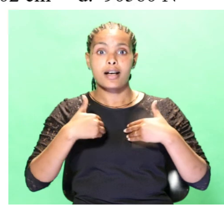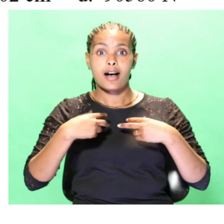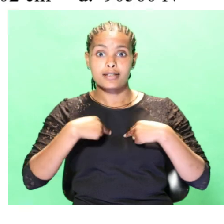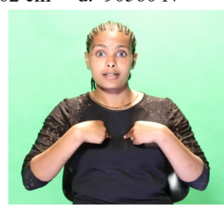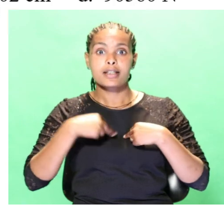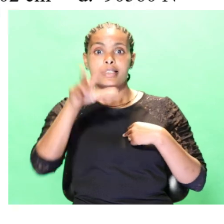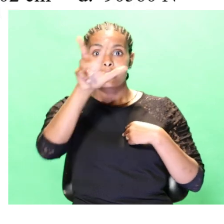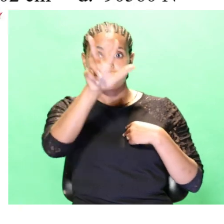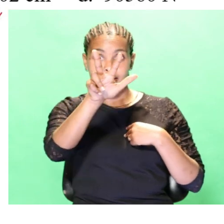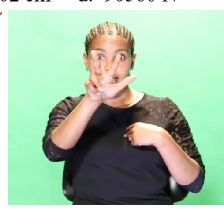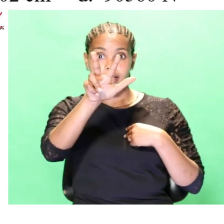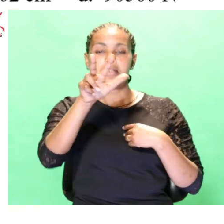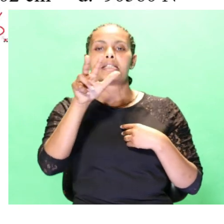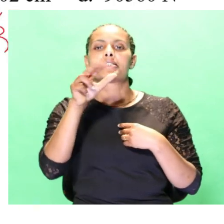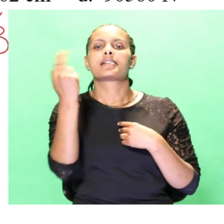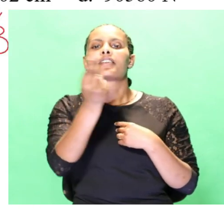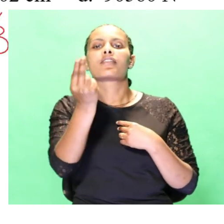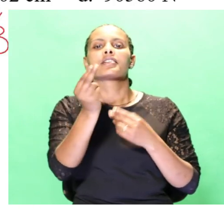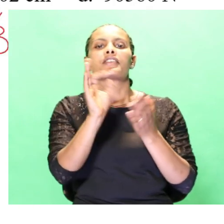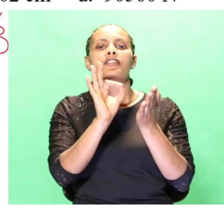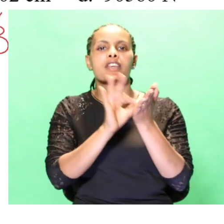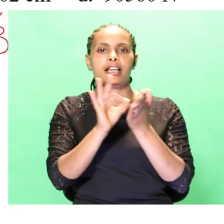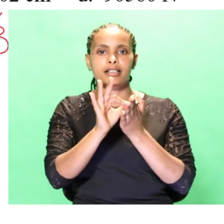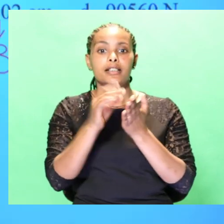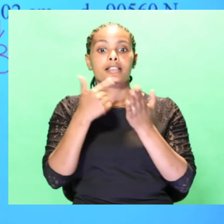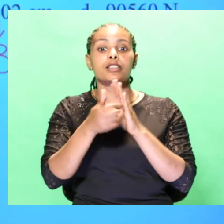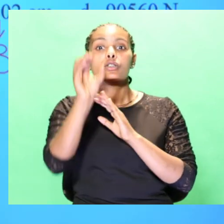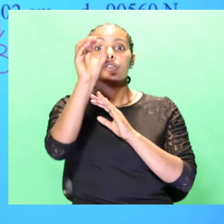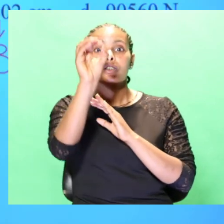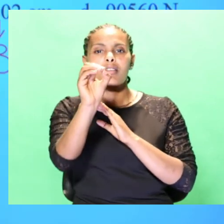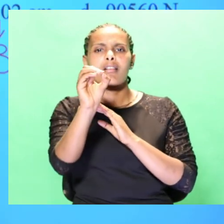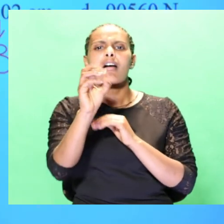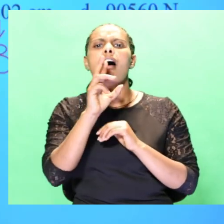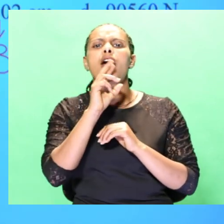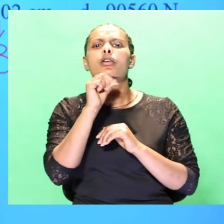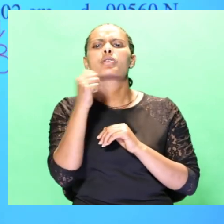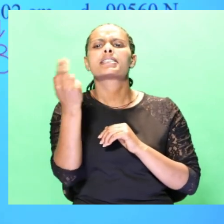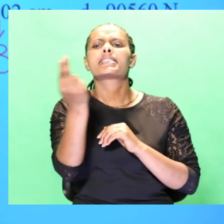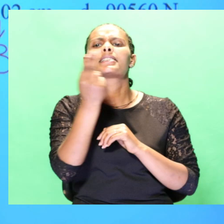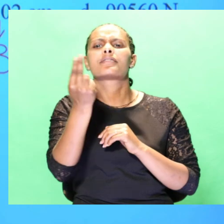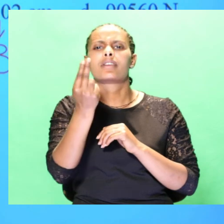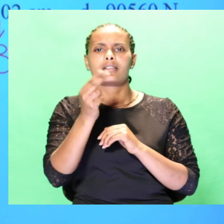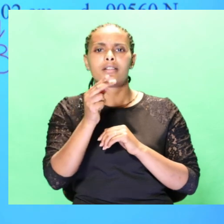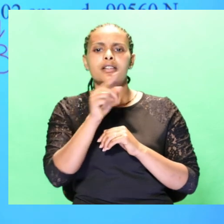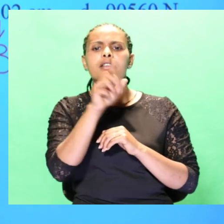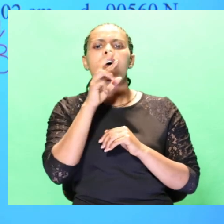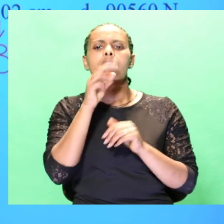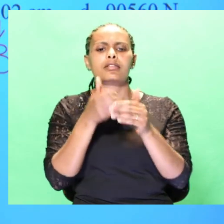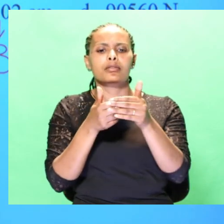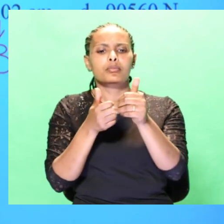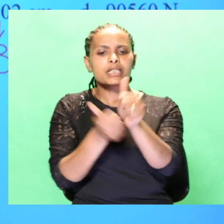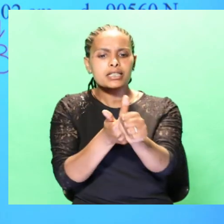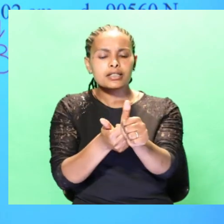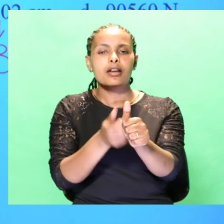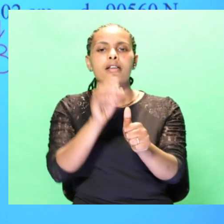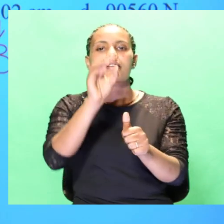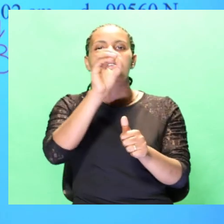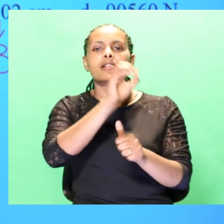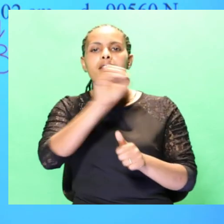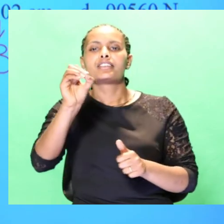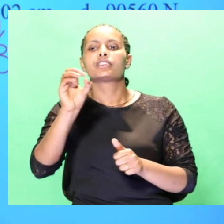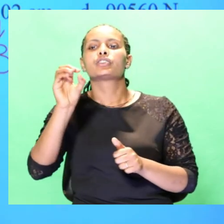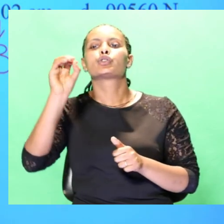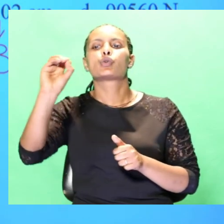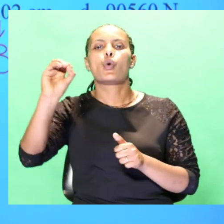has three significant figures. These zeros are not significant because they are not preceded by